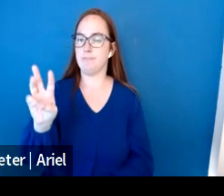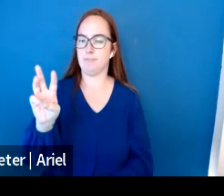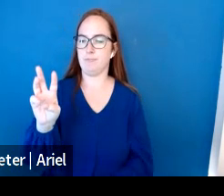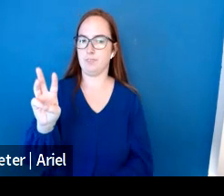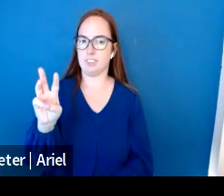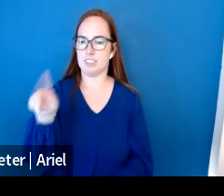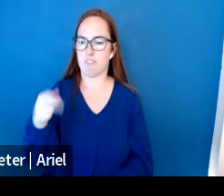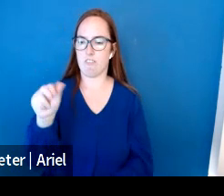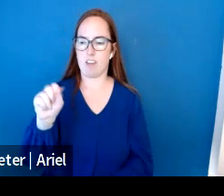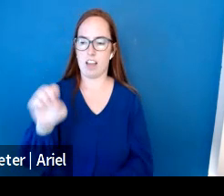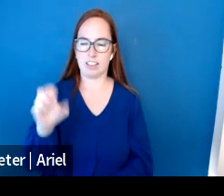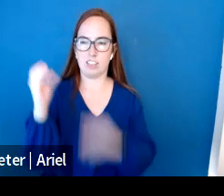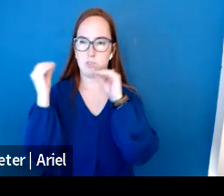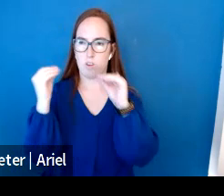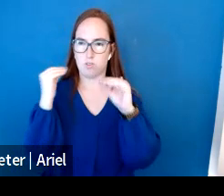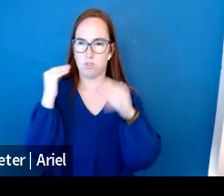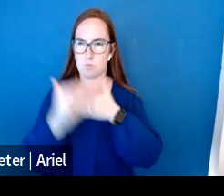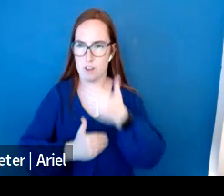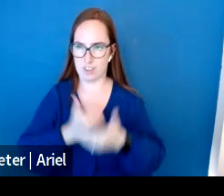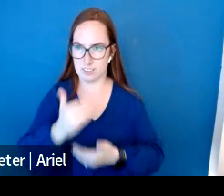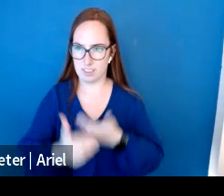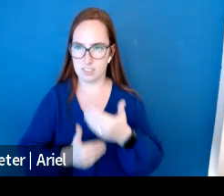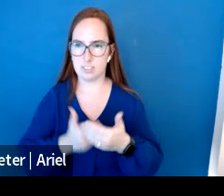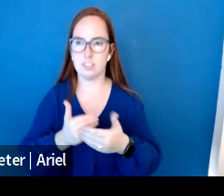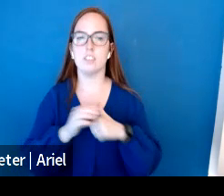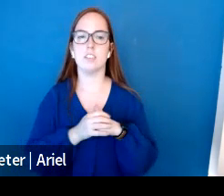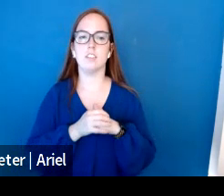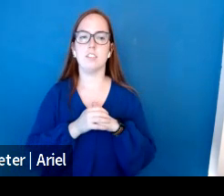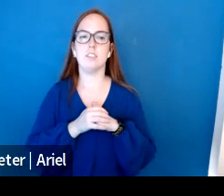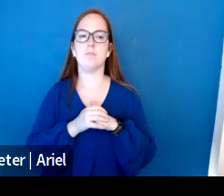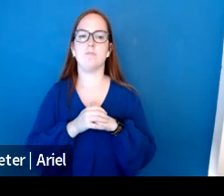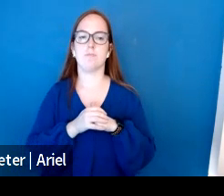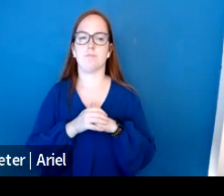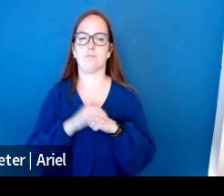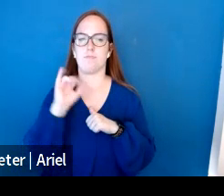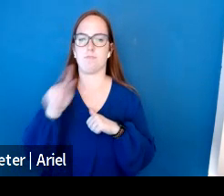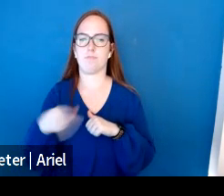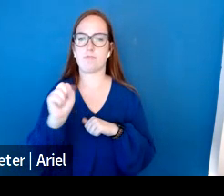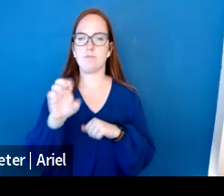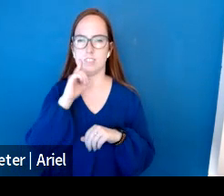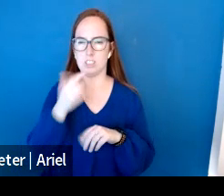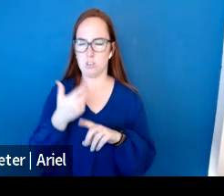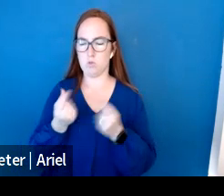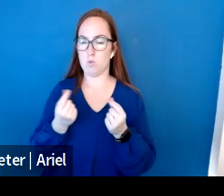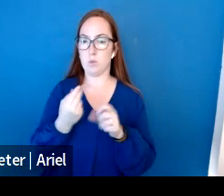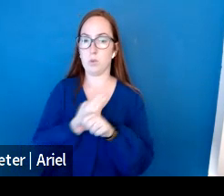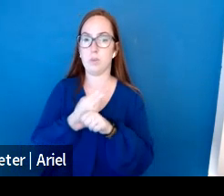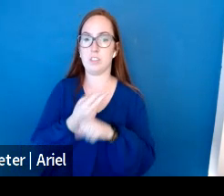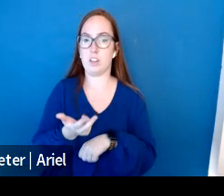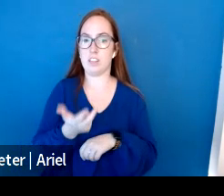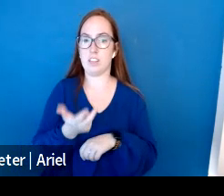6-phase instructional process that was expanding on the 3 T's of teaching: tell what will be